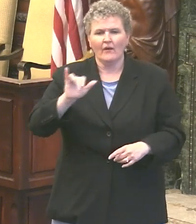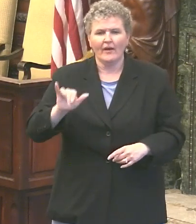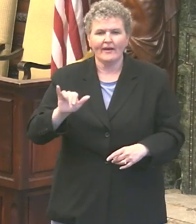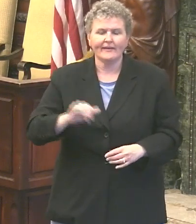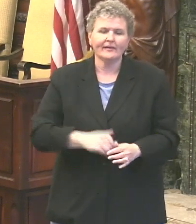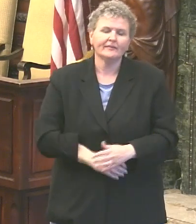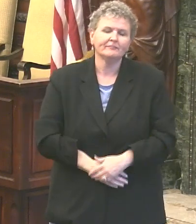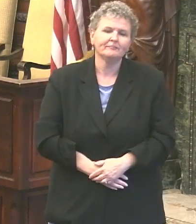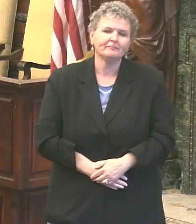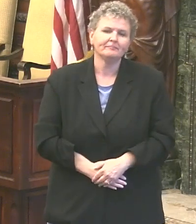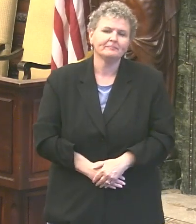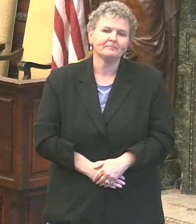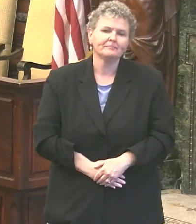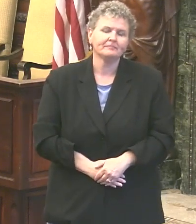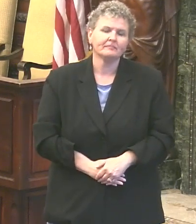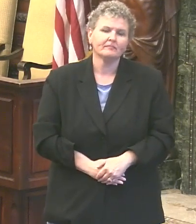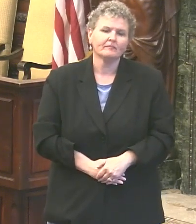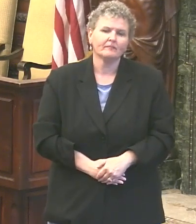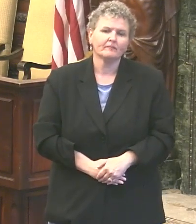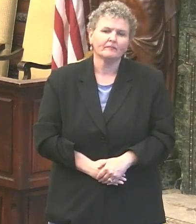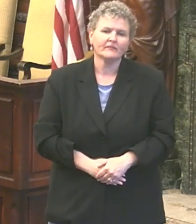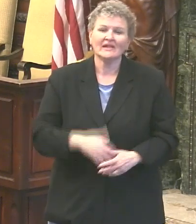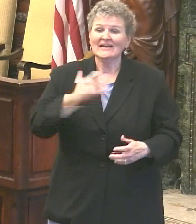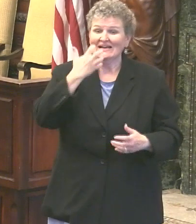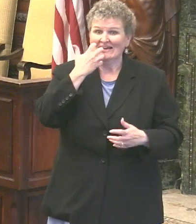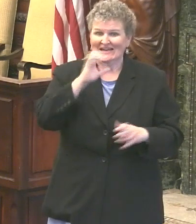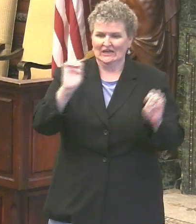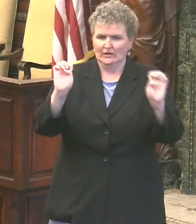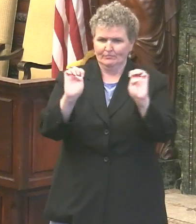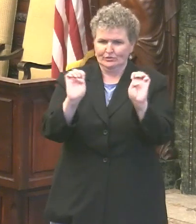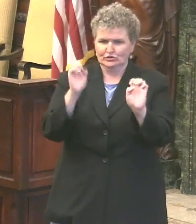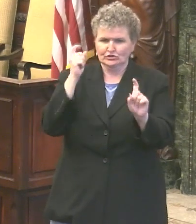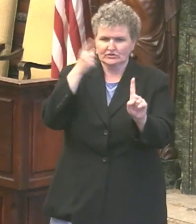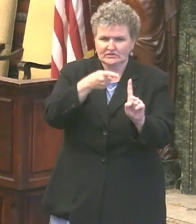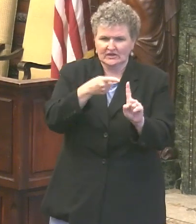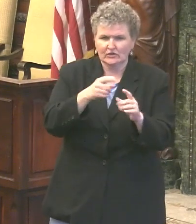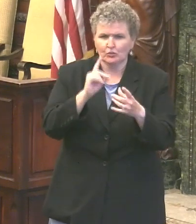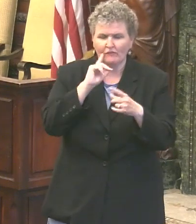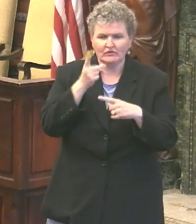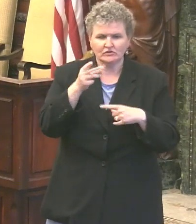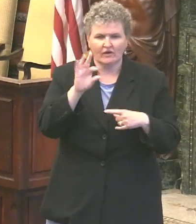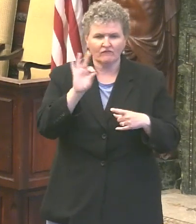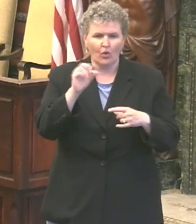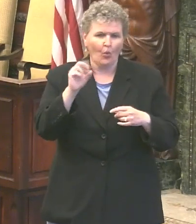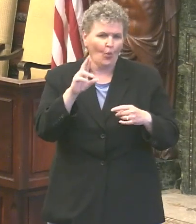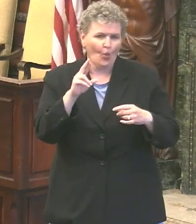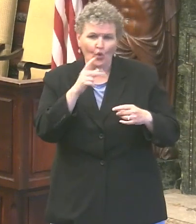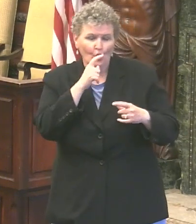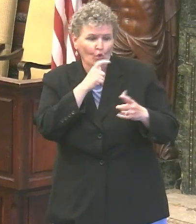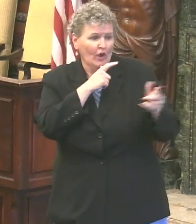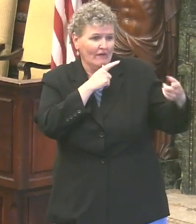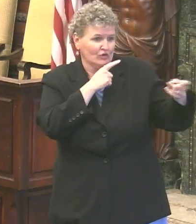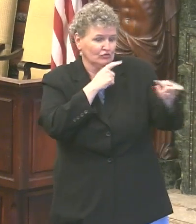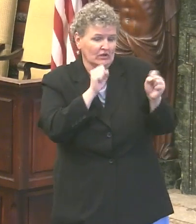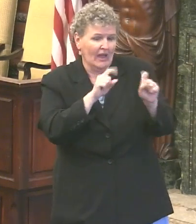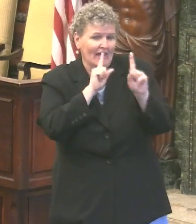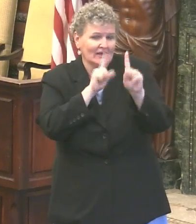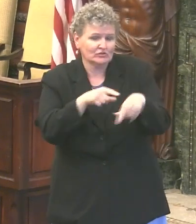Hi, yeah, I have a question related to the heat emergency for Dr. Farley or whoever's best equipped to answer